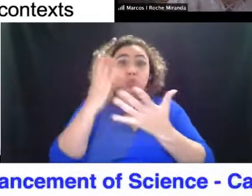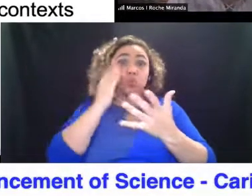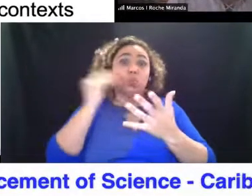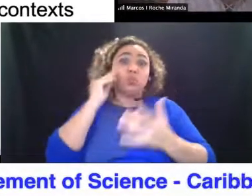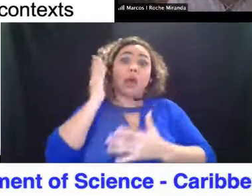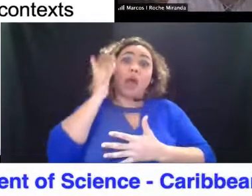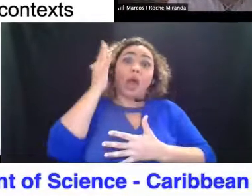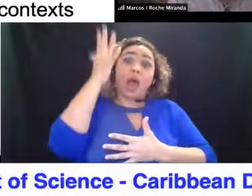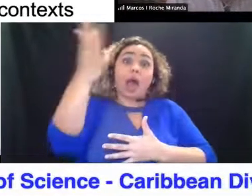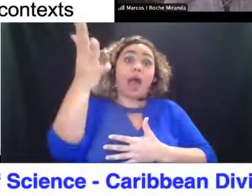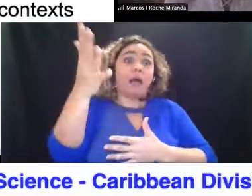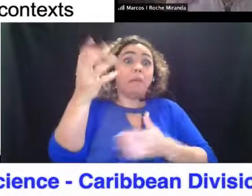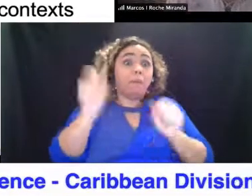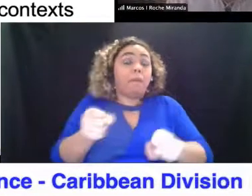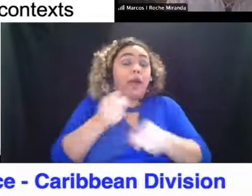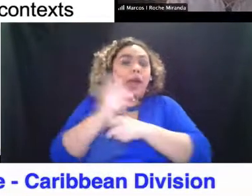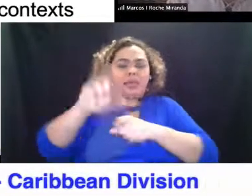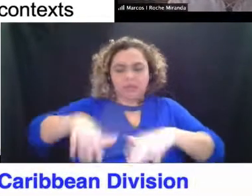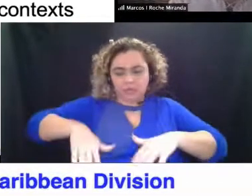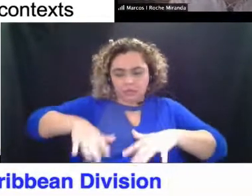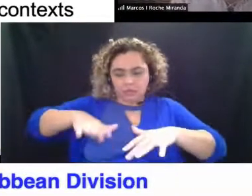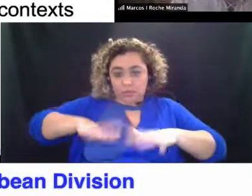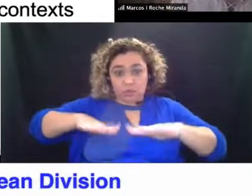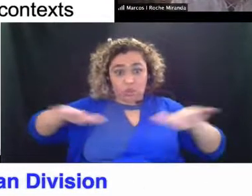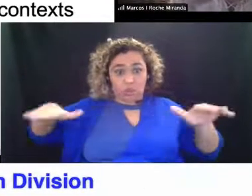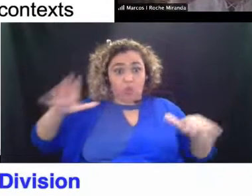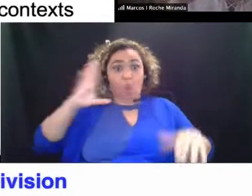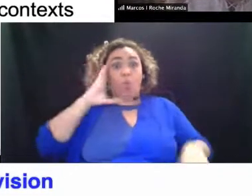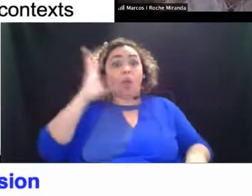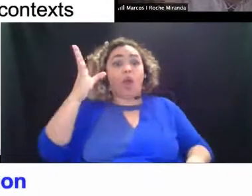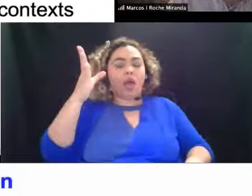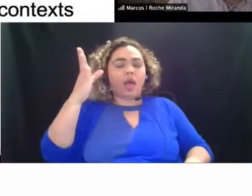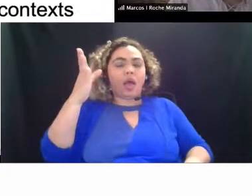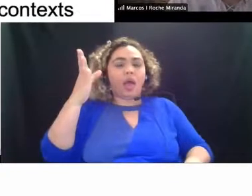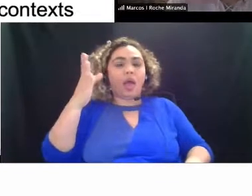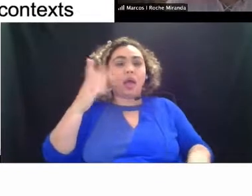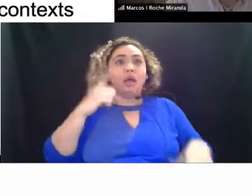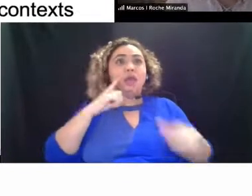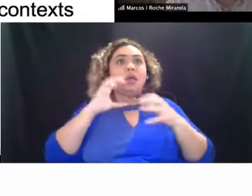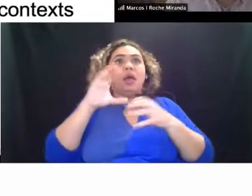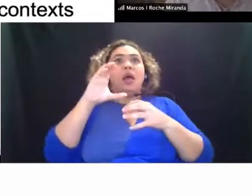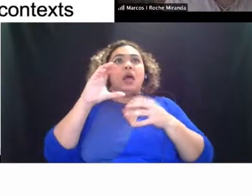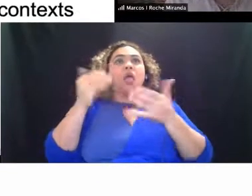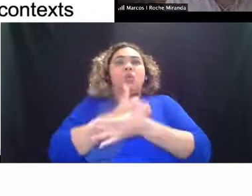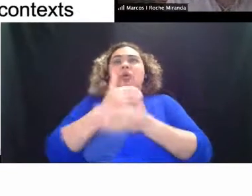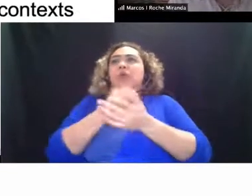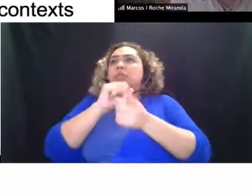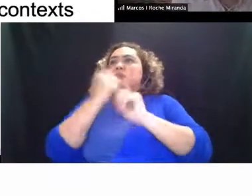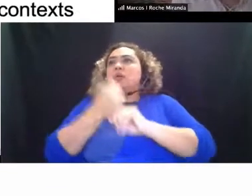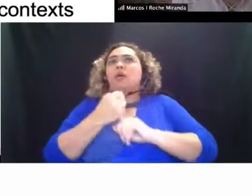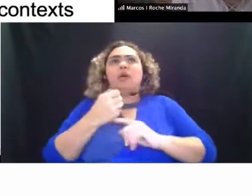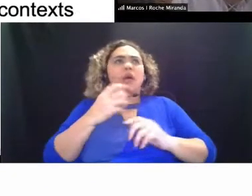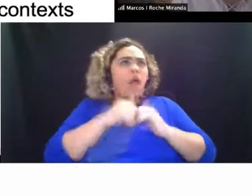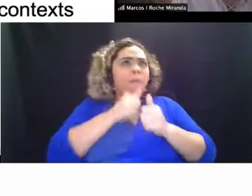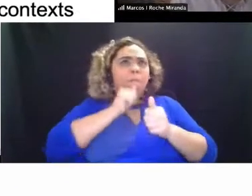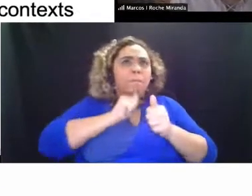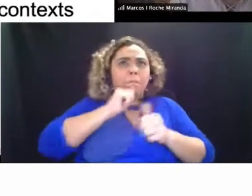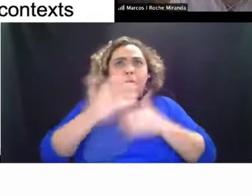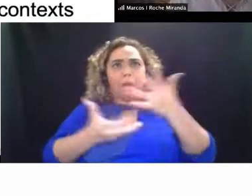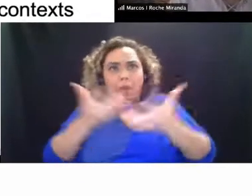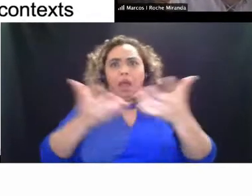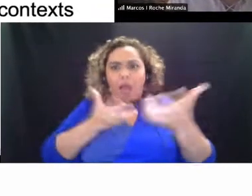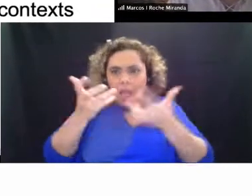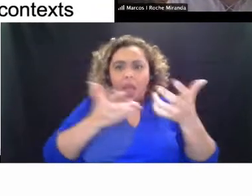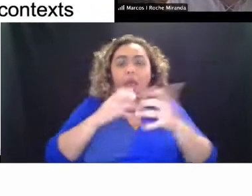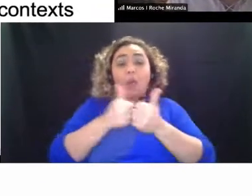affect how these children will cope with these new circumstances. We conclude that the study